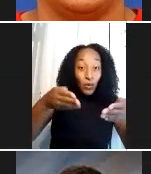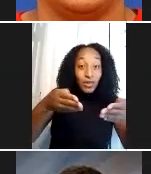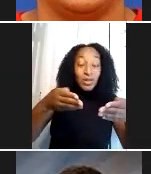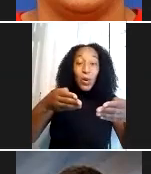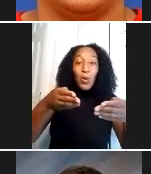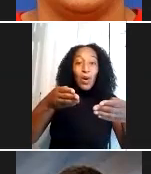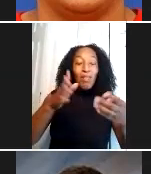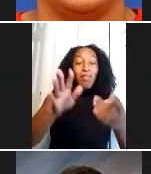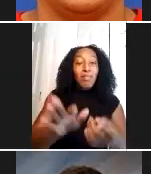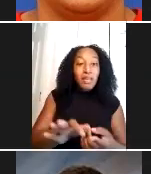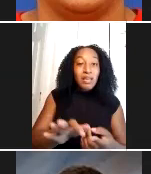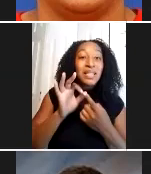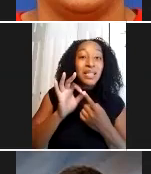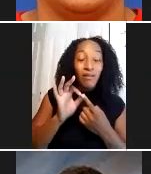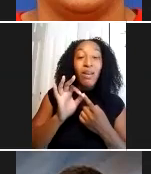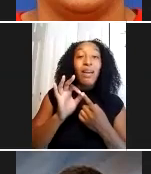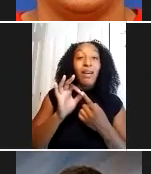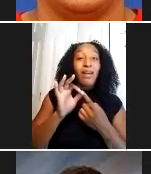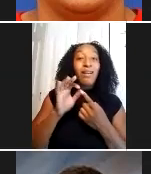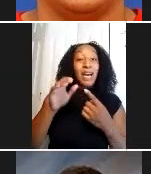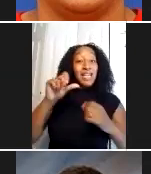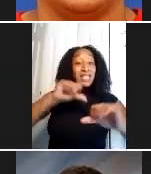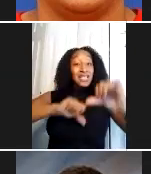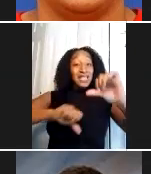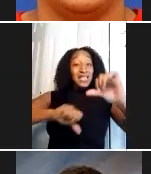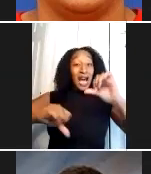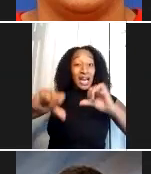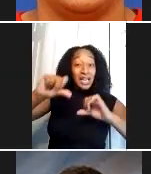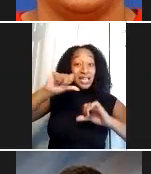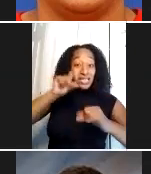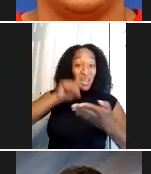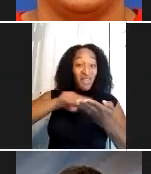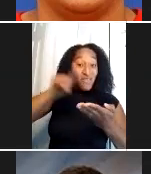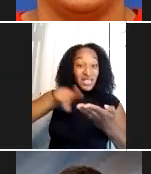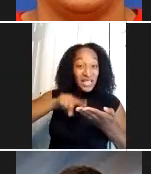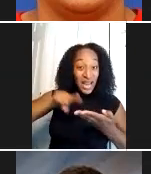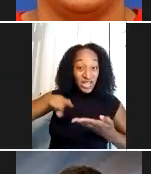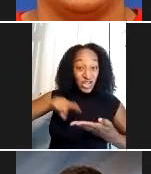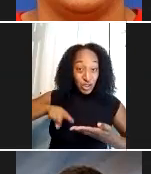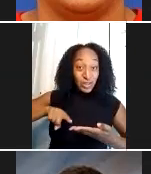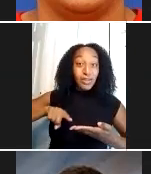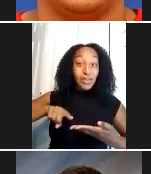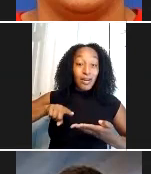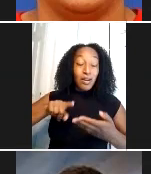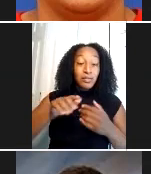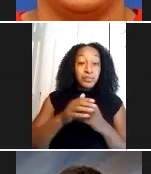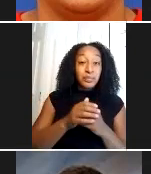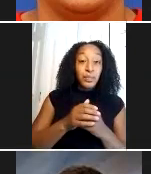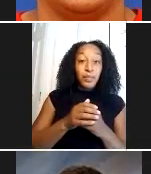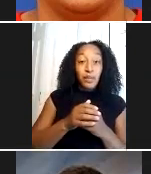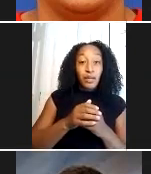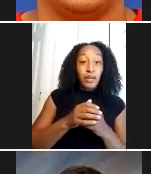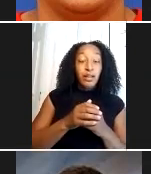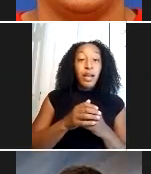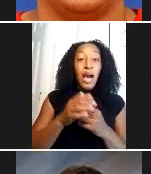made for scientific investigations. All right. And so, as I said, this